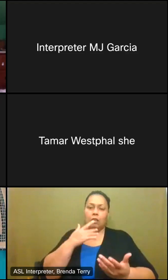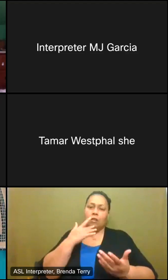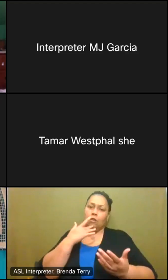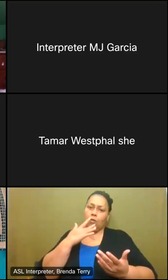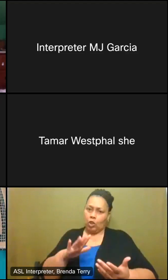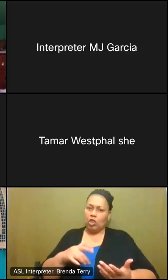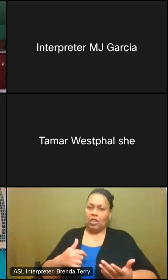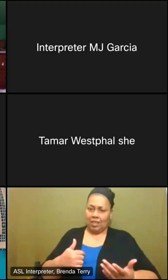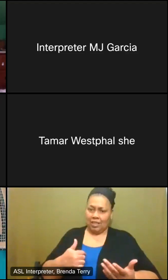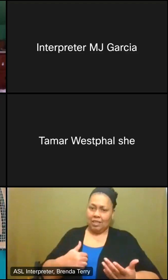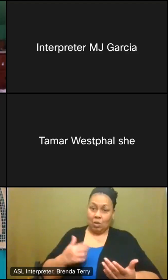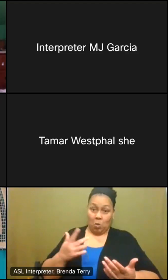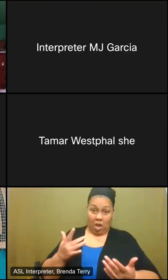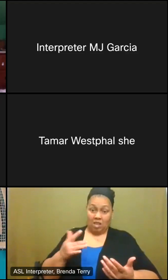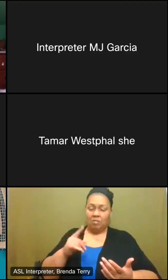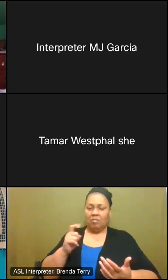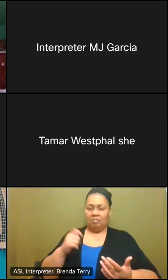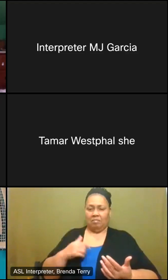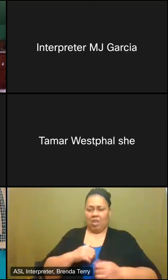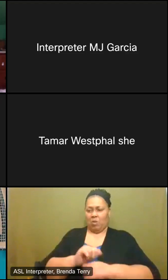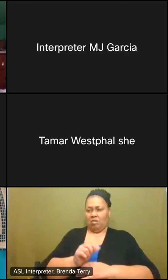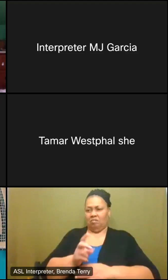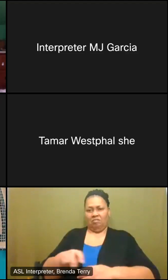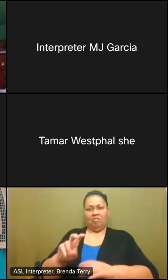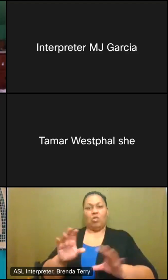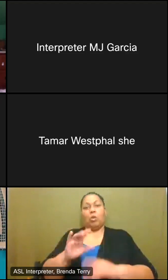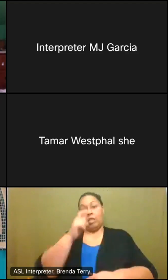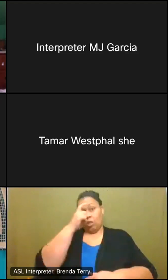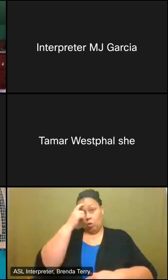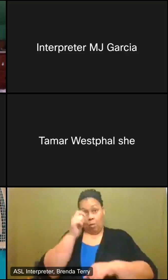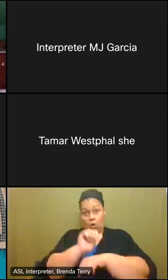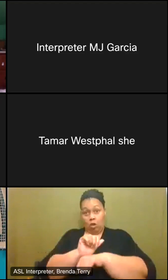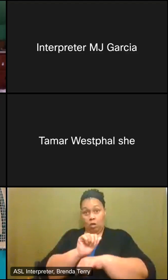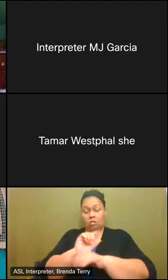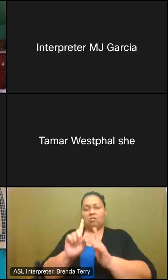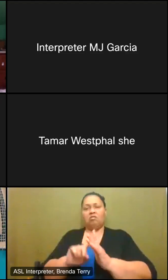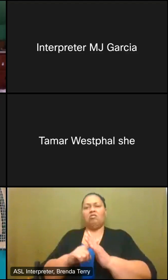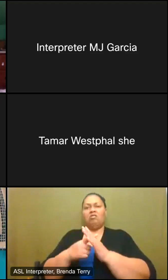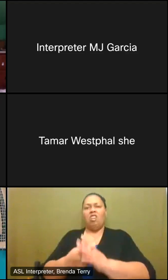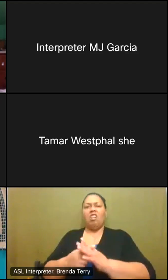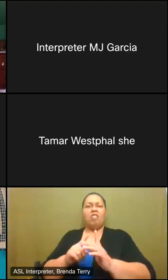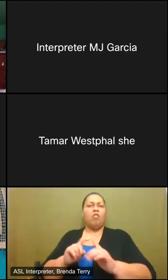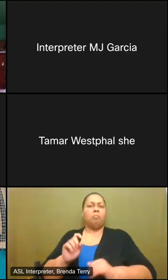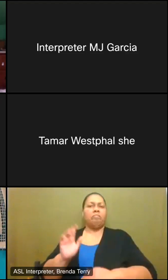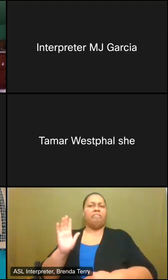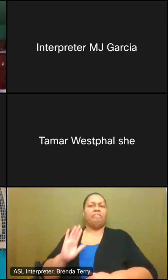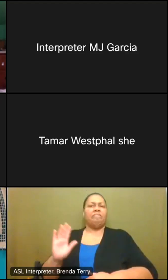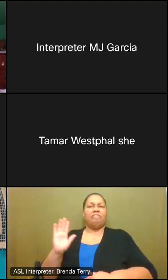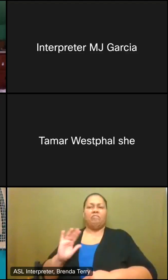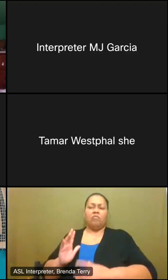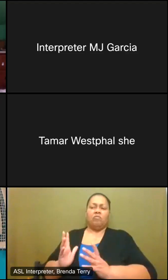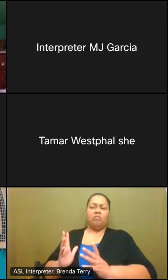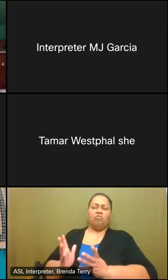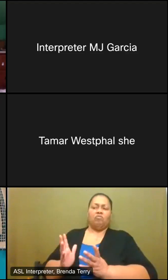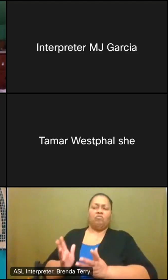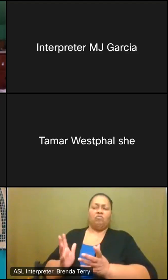in that my work and my journey doing trauma work really started from a place of talking with